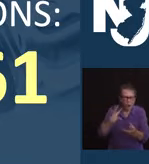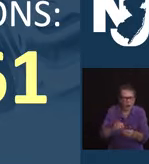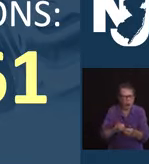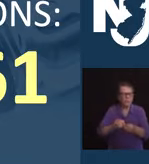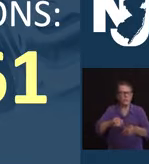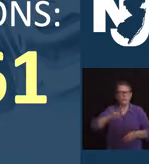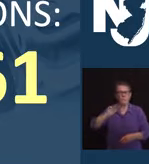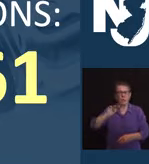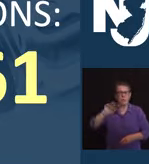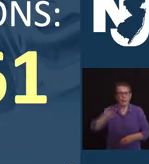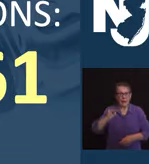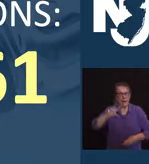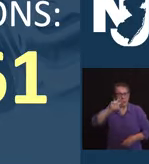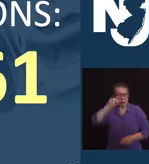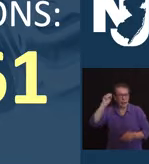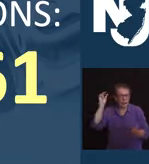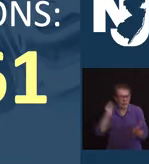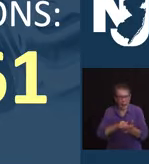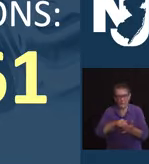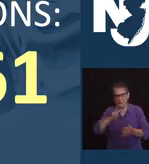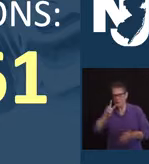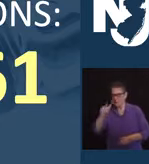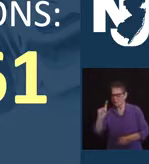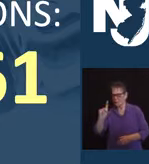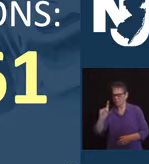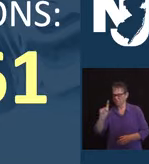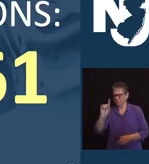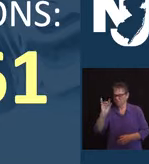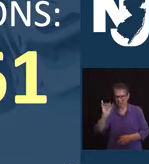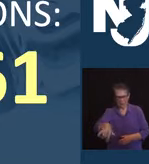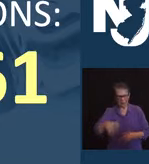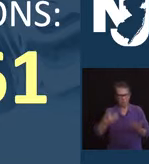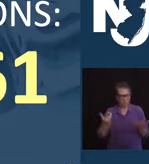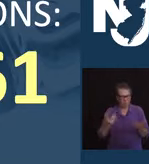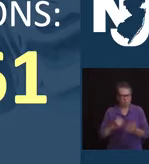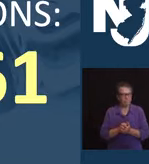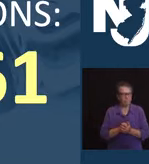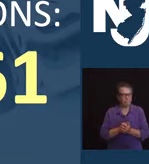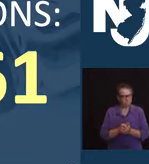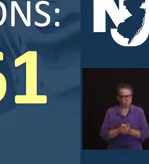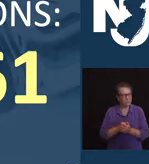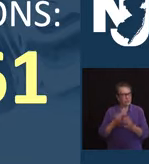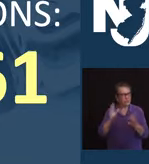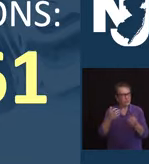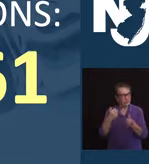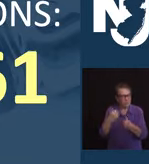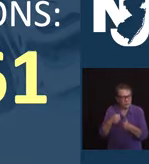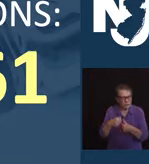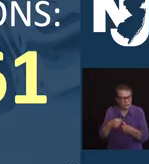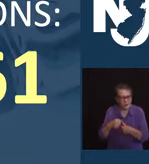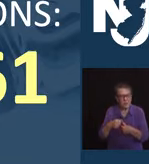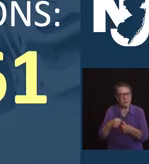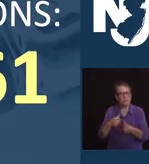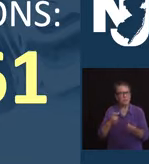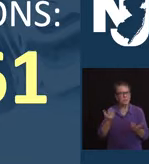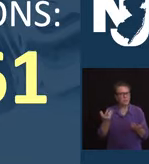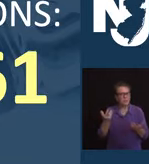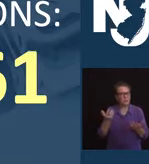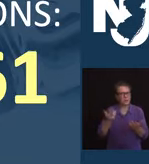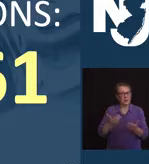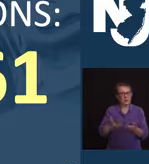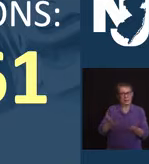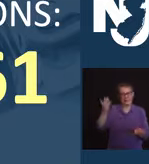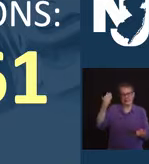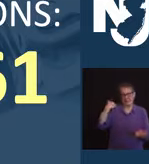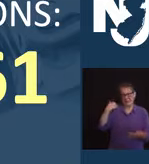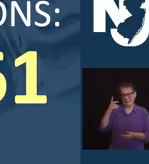4,030,061 shots in the arms. Remember, on December 15th, that number was 0. Additionally, given the